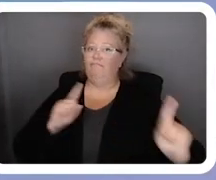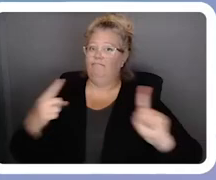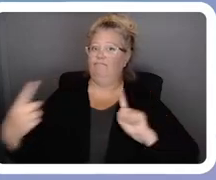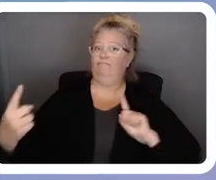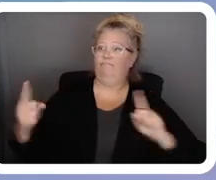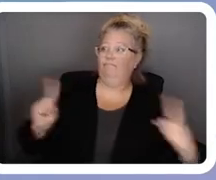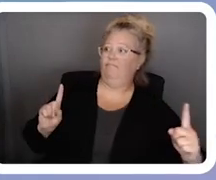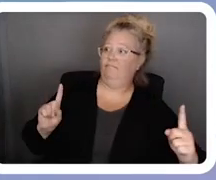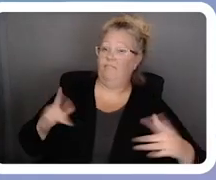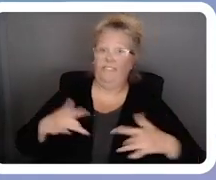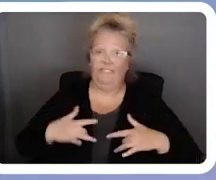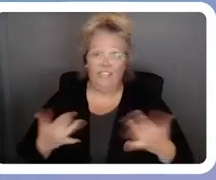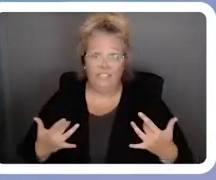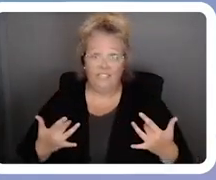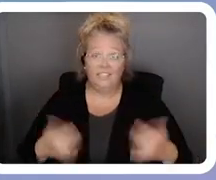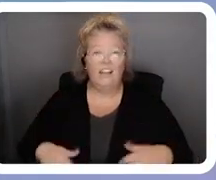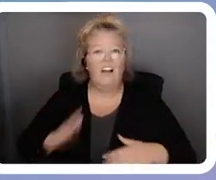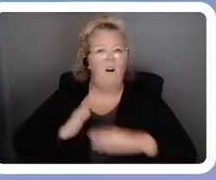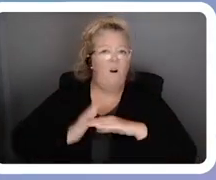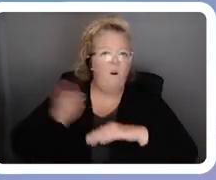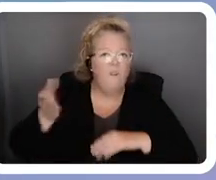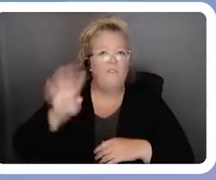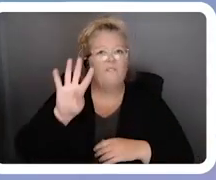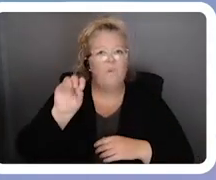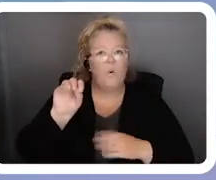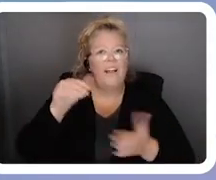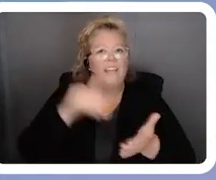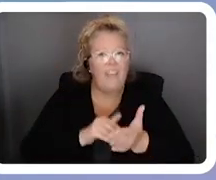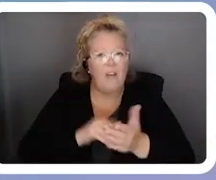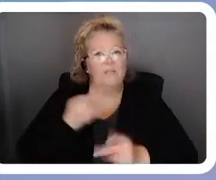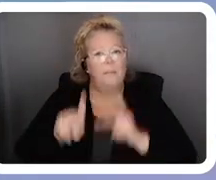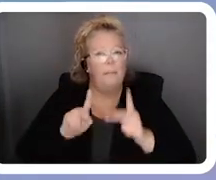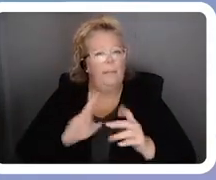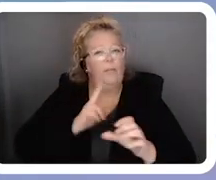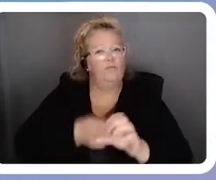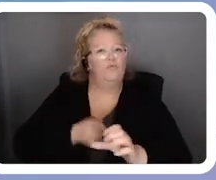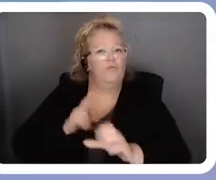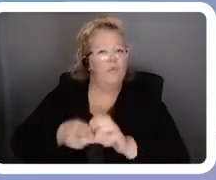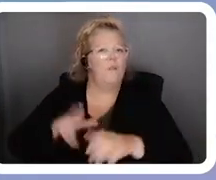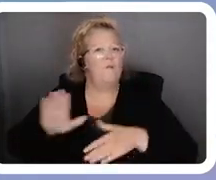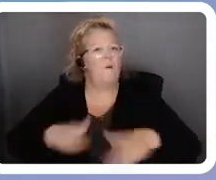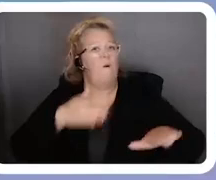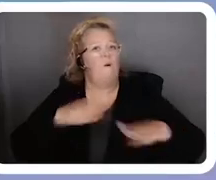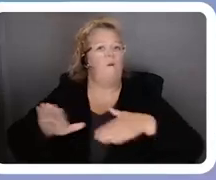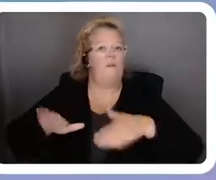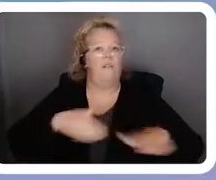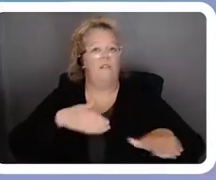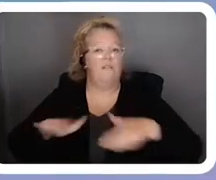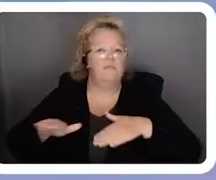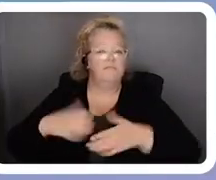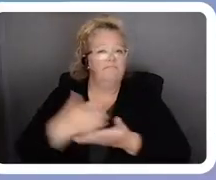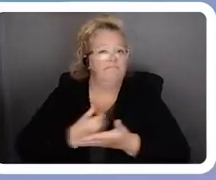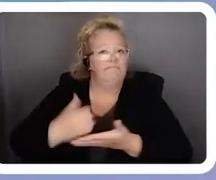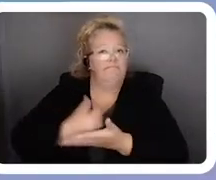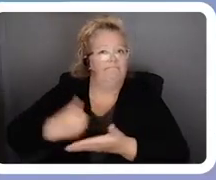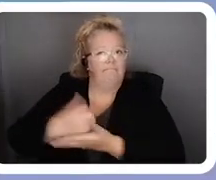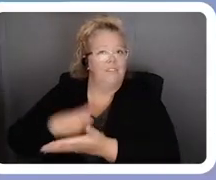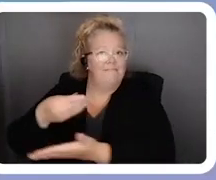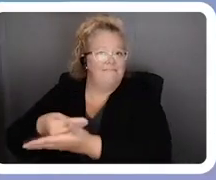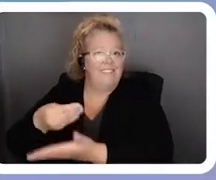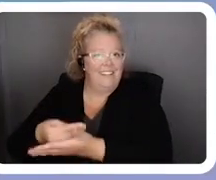over 40,000 walkers around the world supported Best Buddies in 2021 by participating in their local